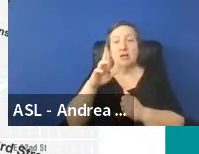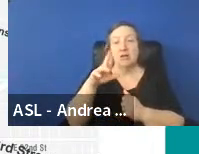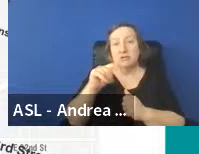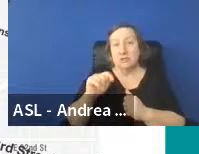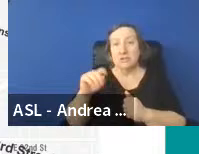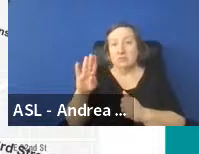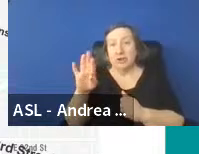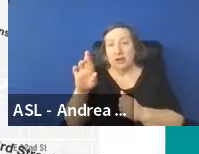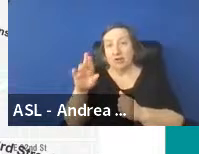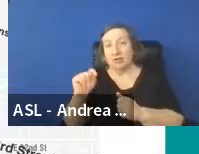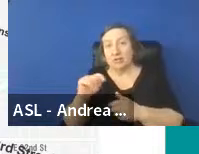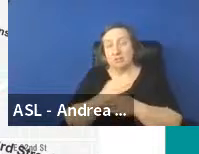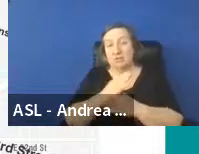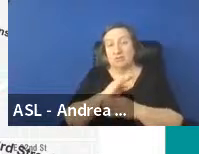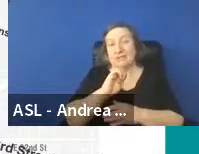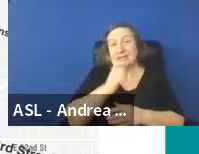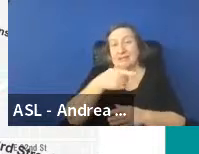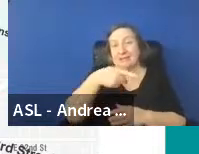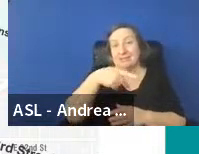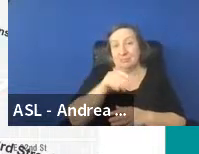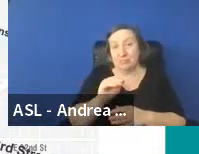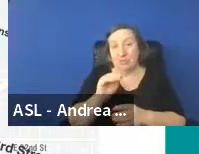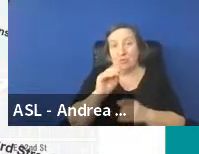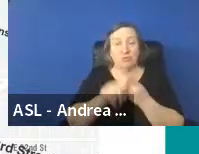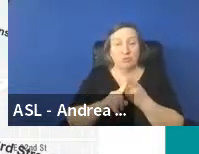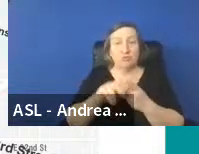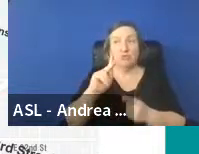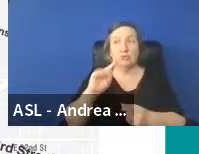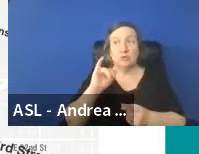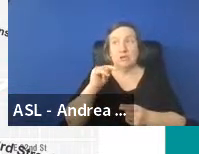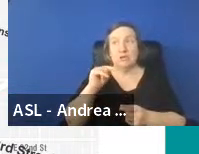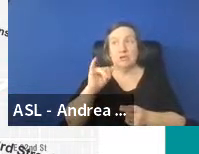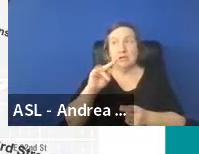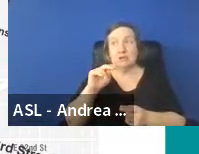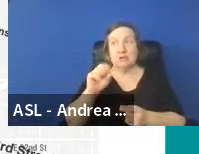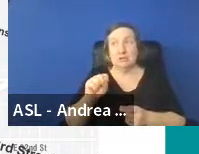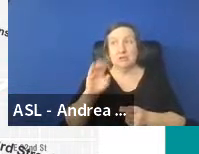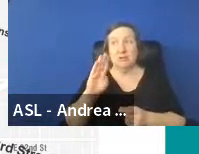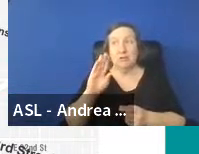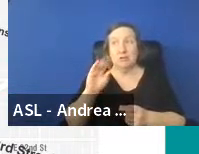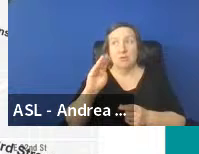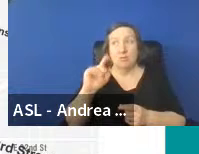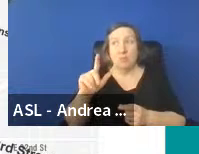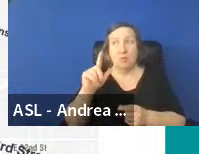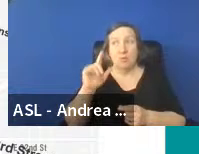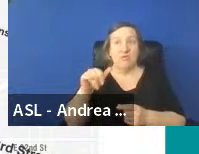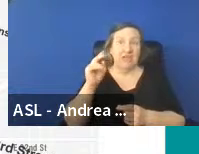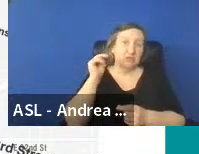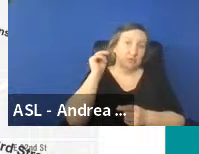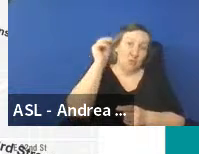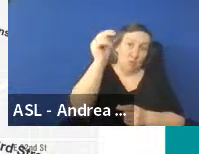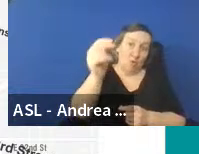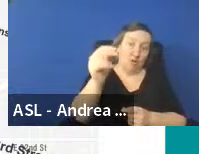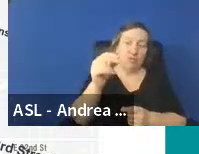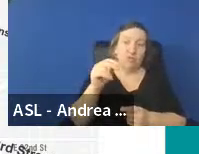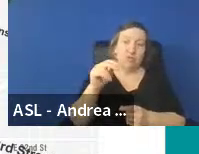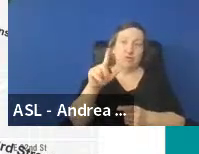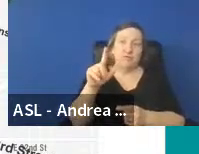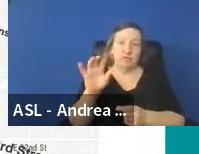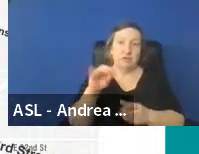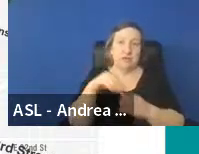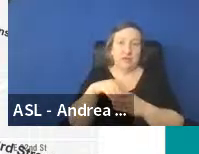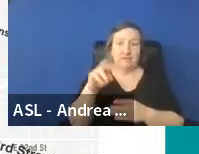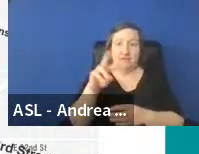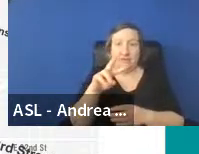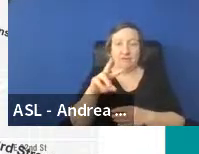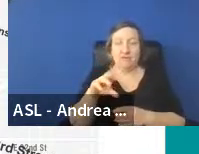options between Expo Center all the way up to Kiggins Bowl. That's north of 39th Street in Vancouver. And